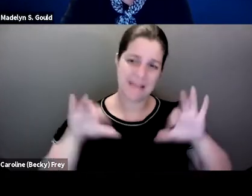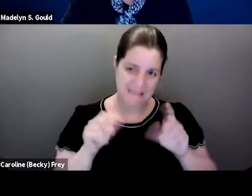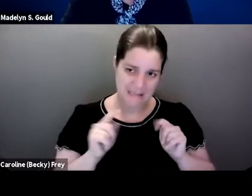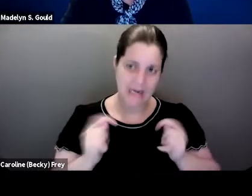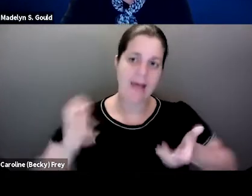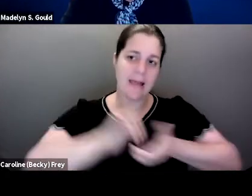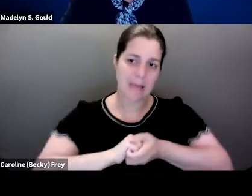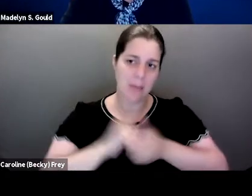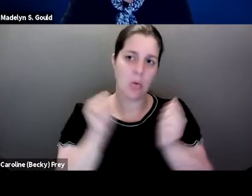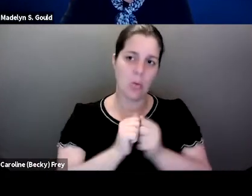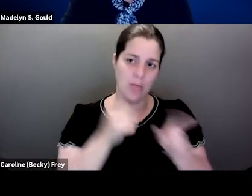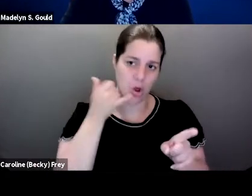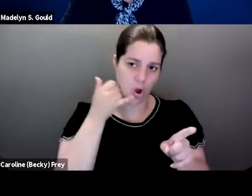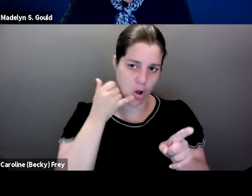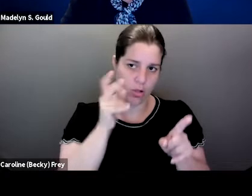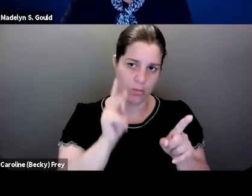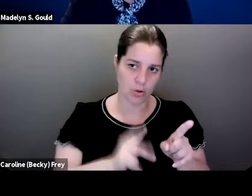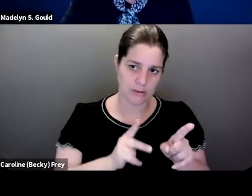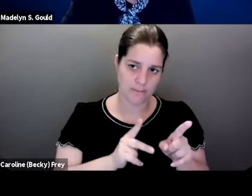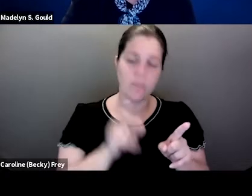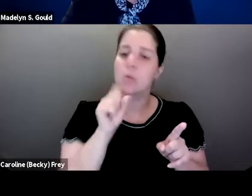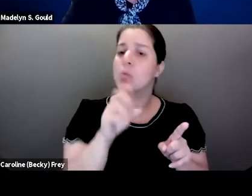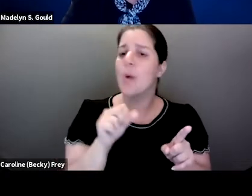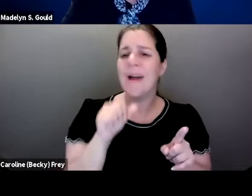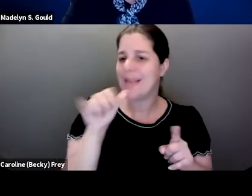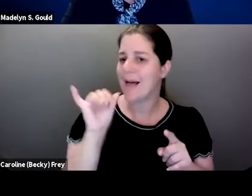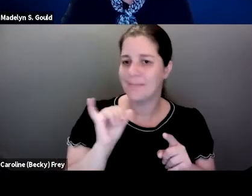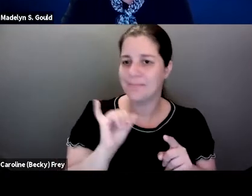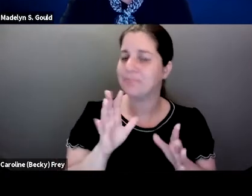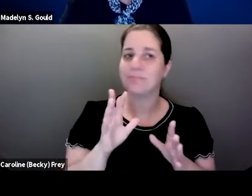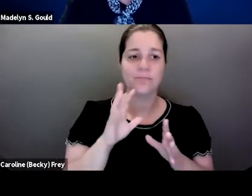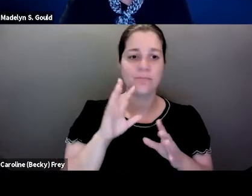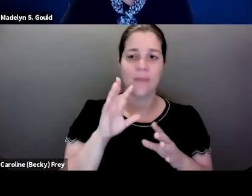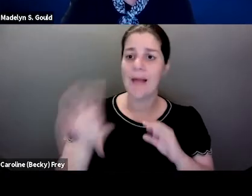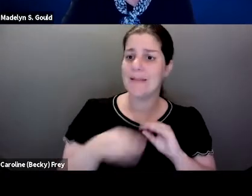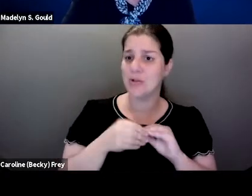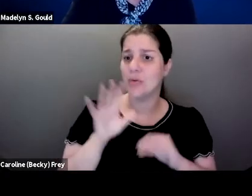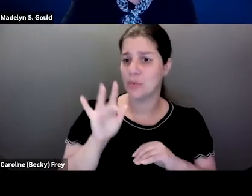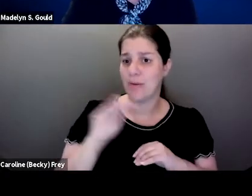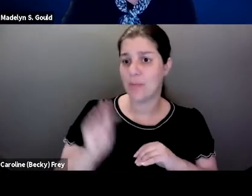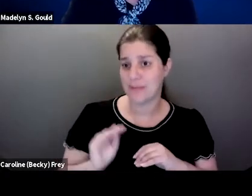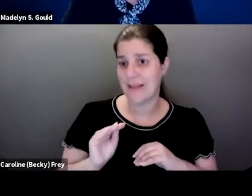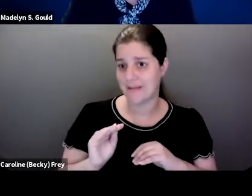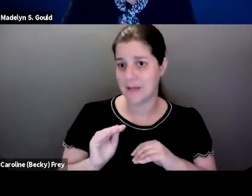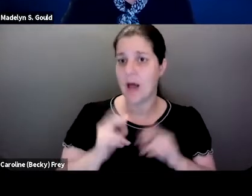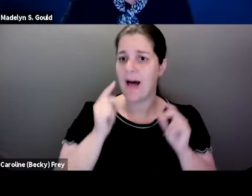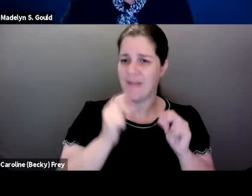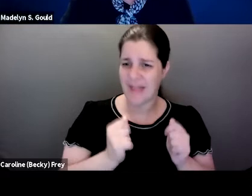of the callers. There was an additional about 25% of imminent risk calls where the